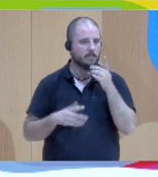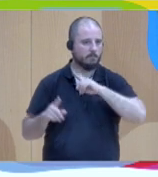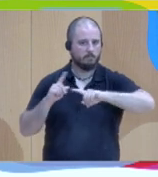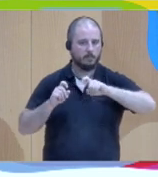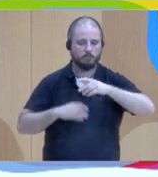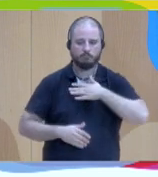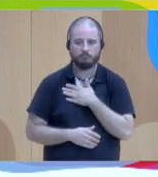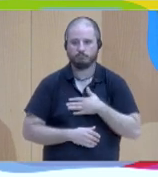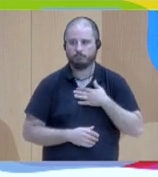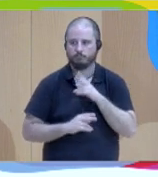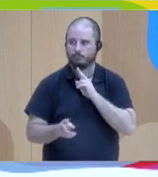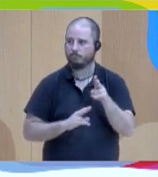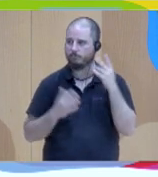so